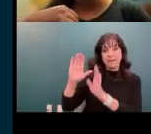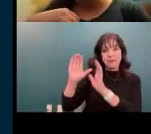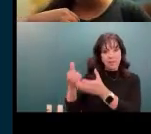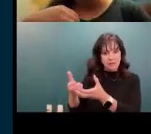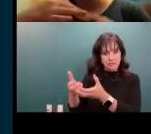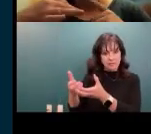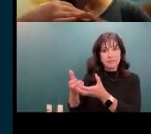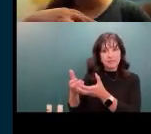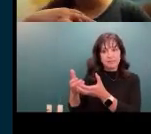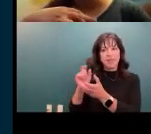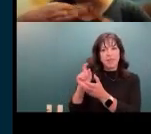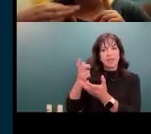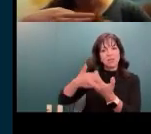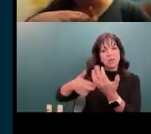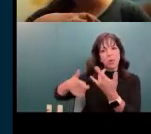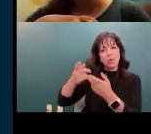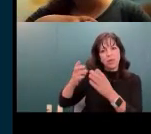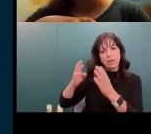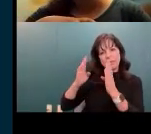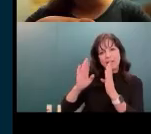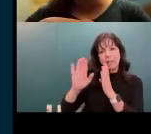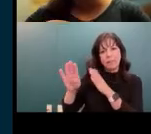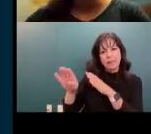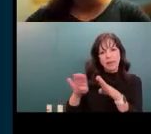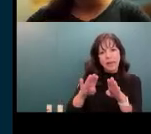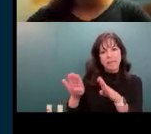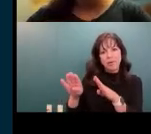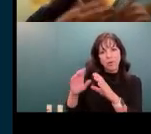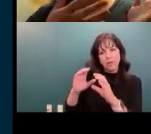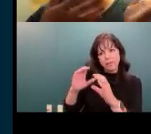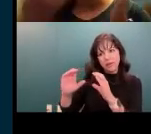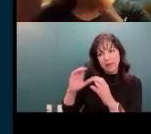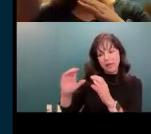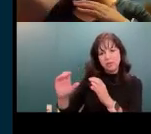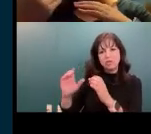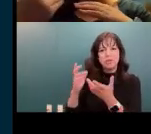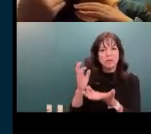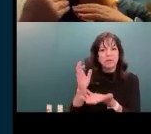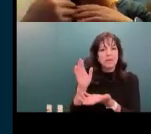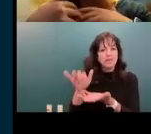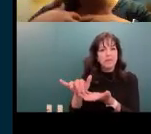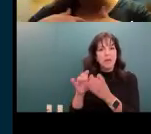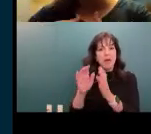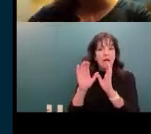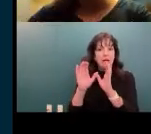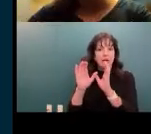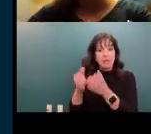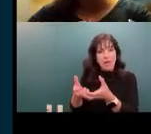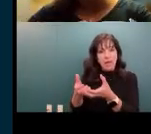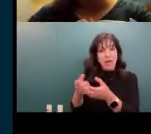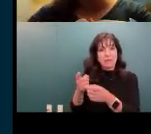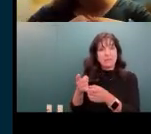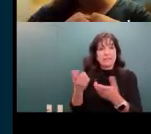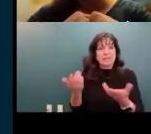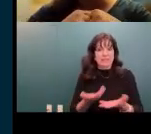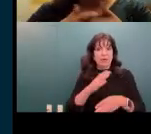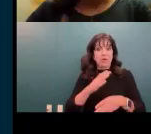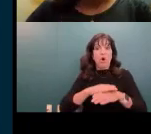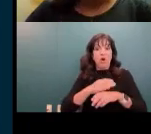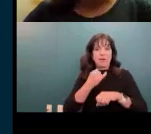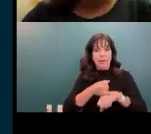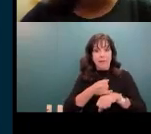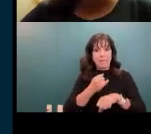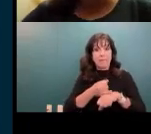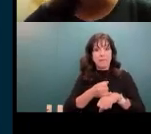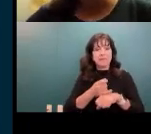that's that social attention, social behavior, social communication. And so that class is here on campus, and it's